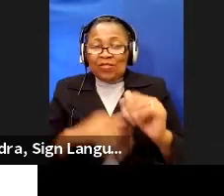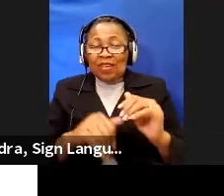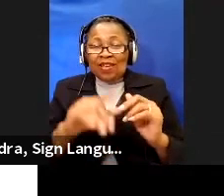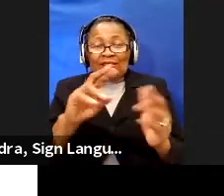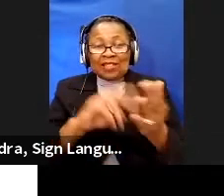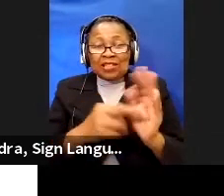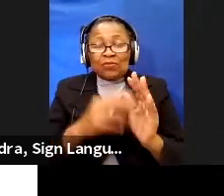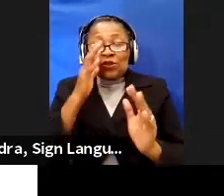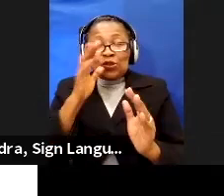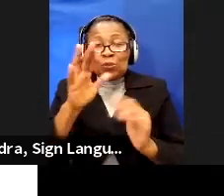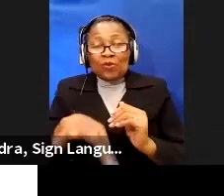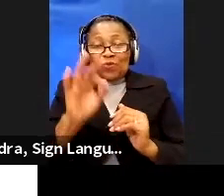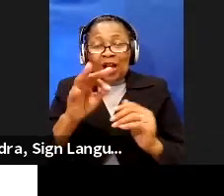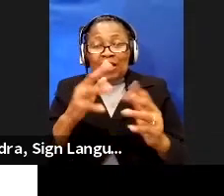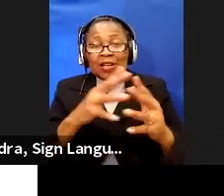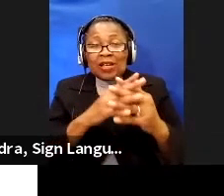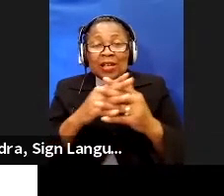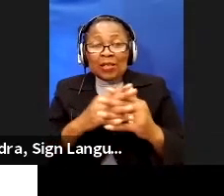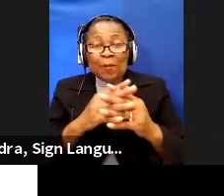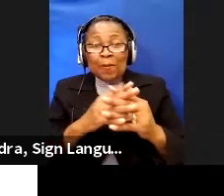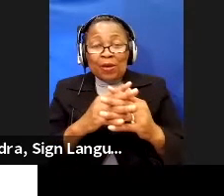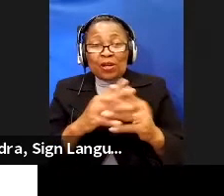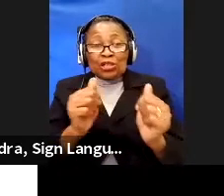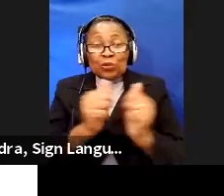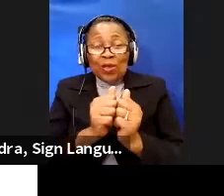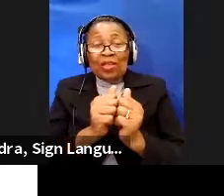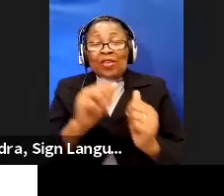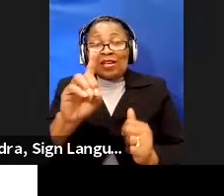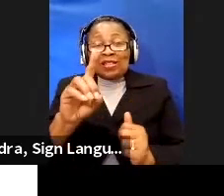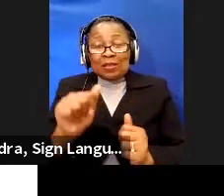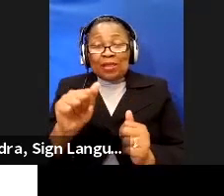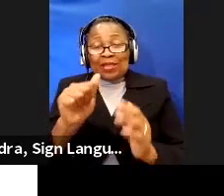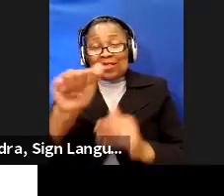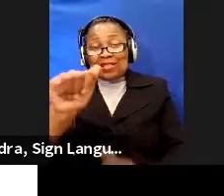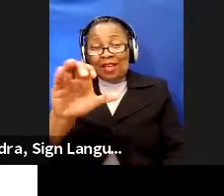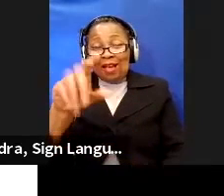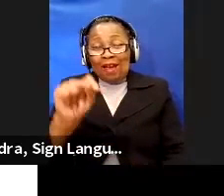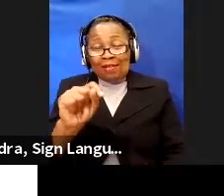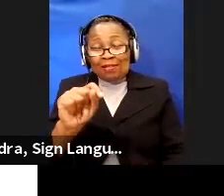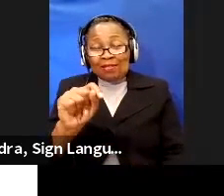you'll find in the Americans with Disabilities Act. So in this